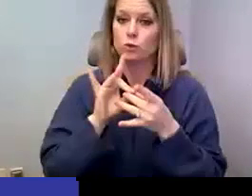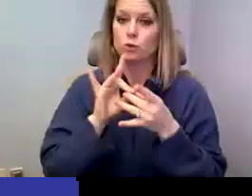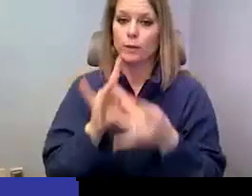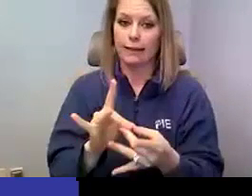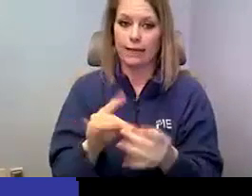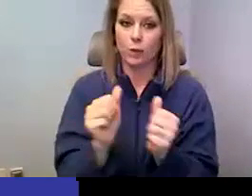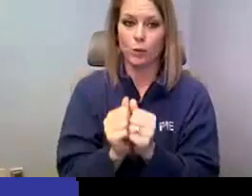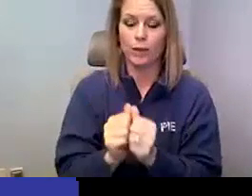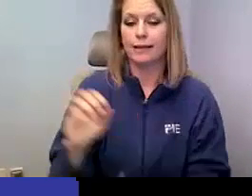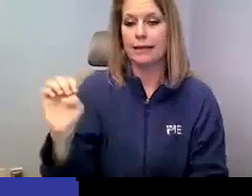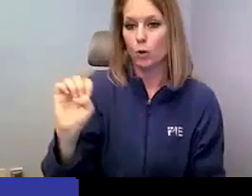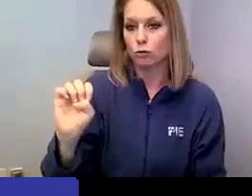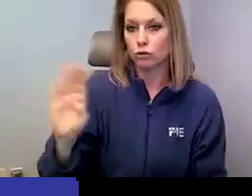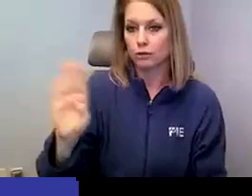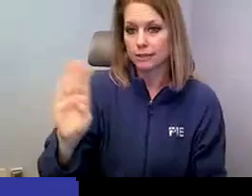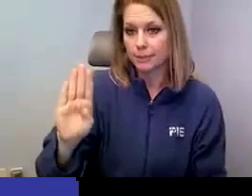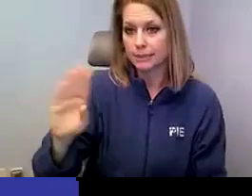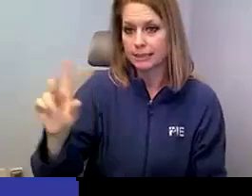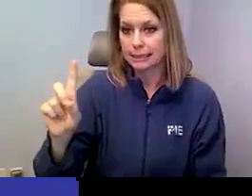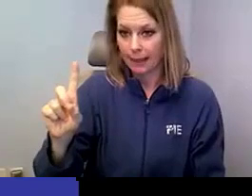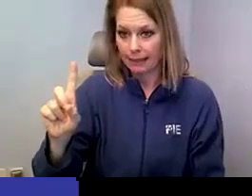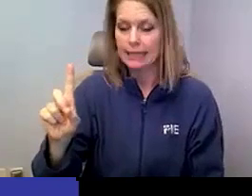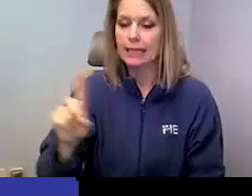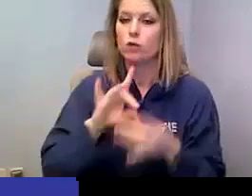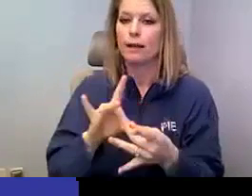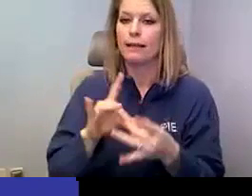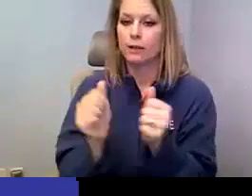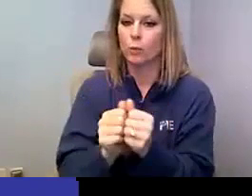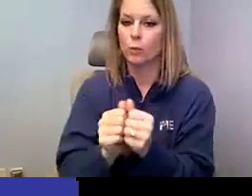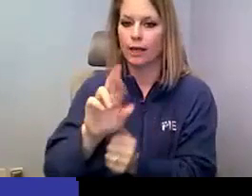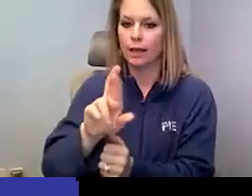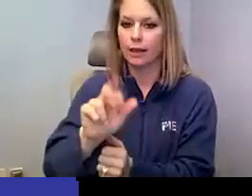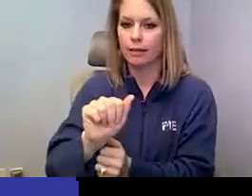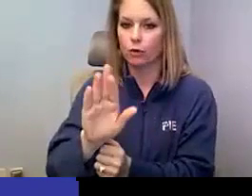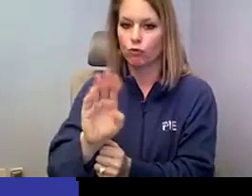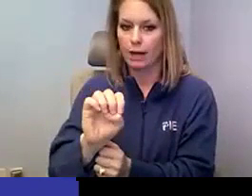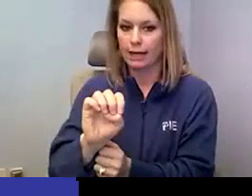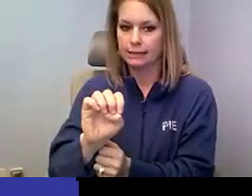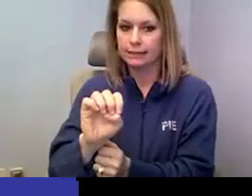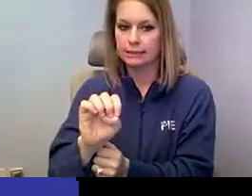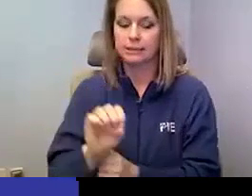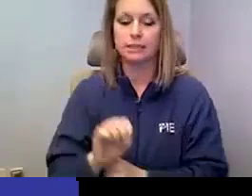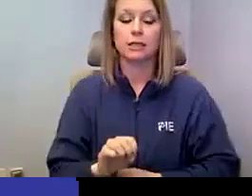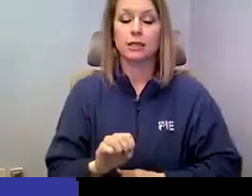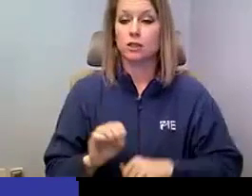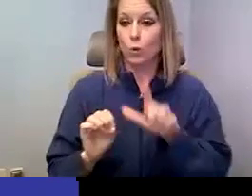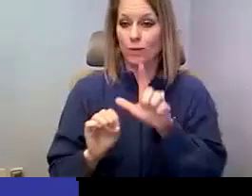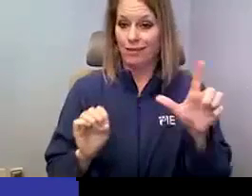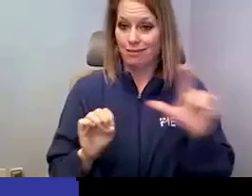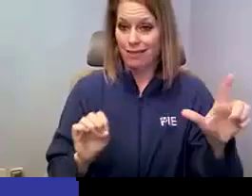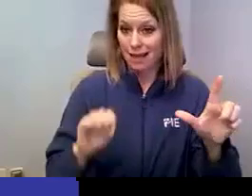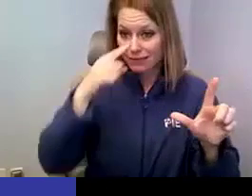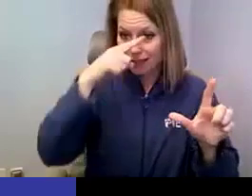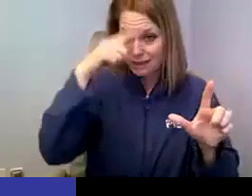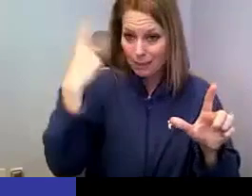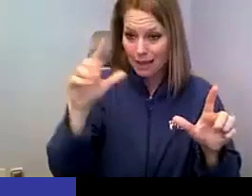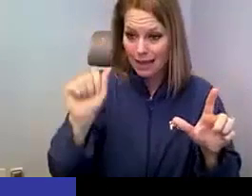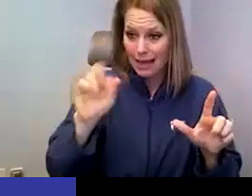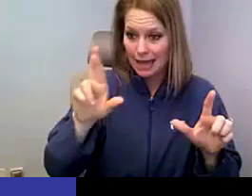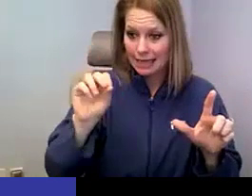disability by race. Where that black arrow is on the left, risk ratio of 1 would be